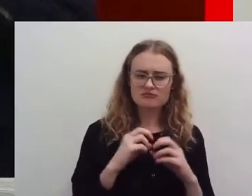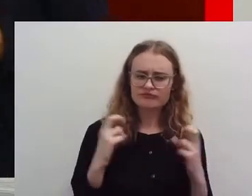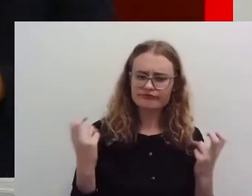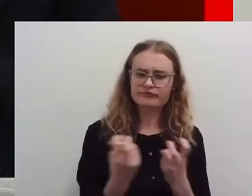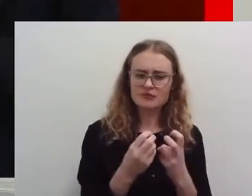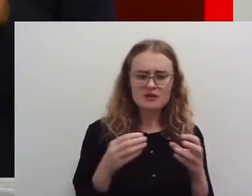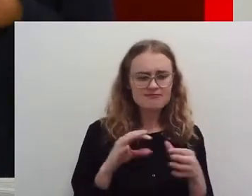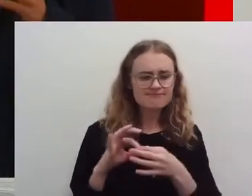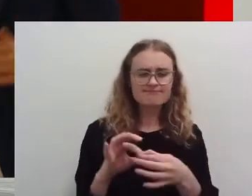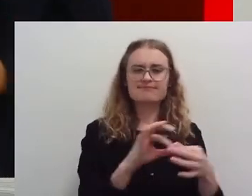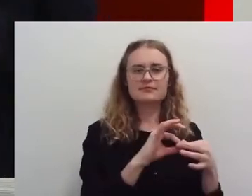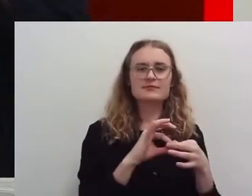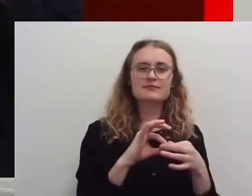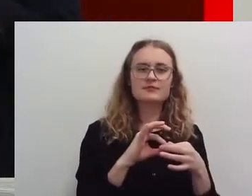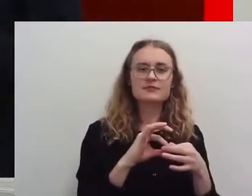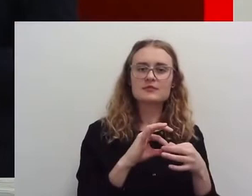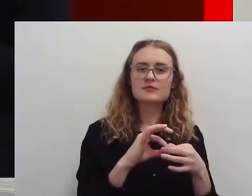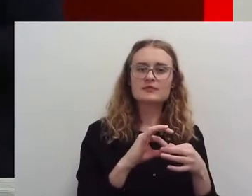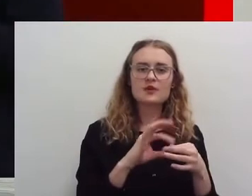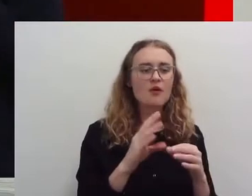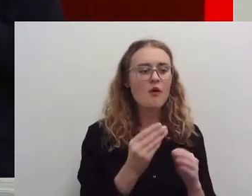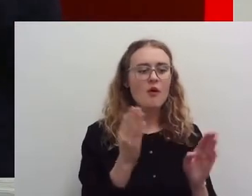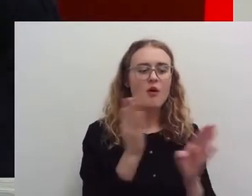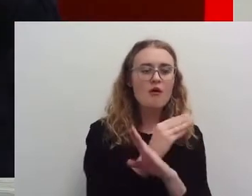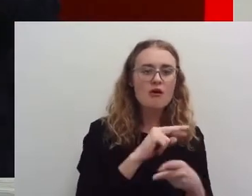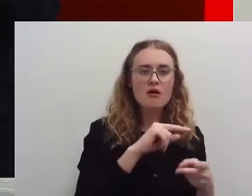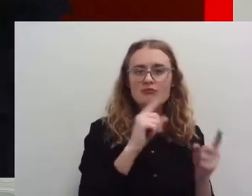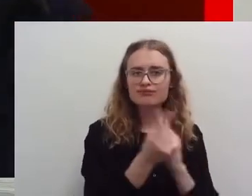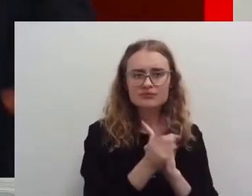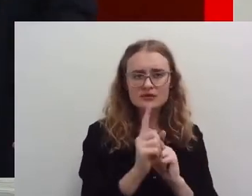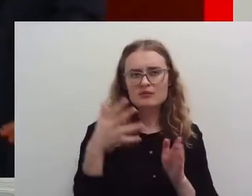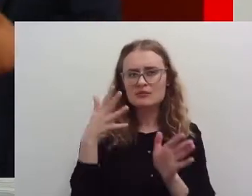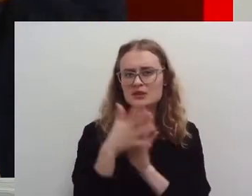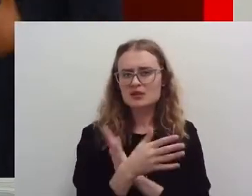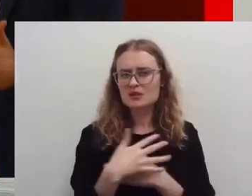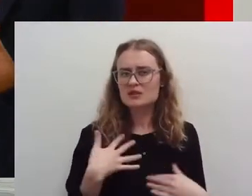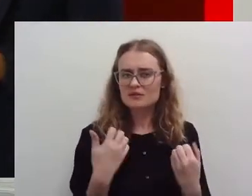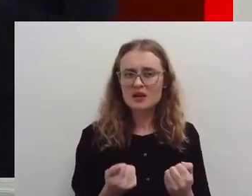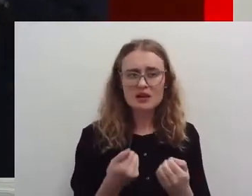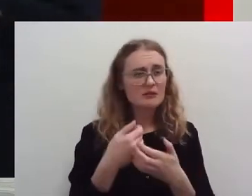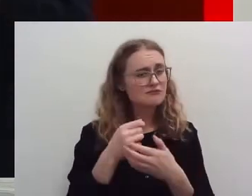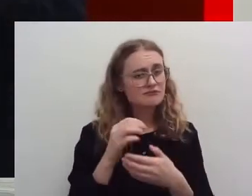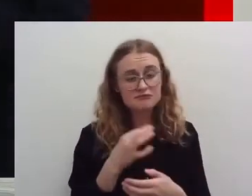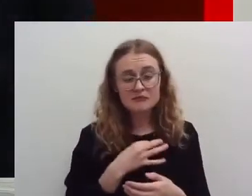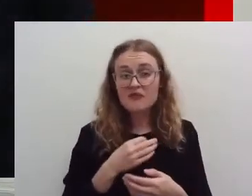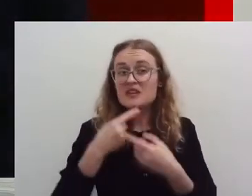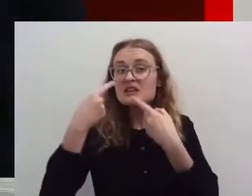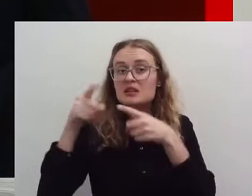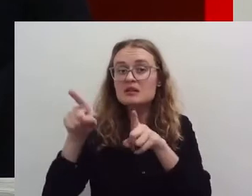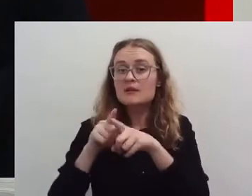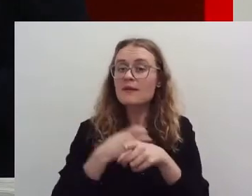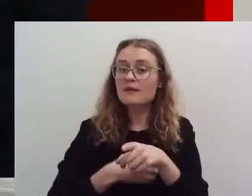issues, LGBT rights, etc., are very needed for us to discuss, talk about, and then take